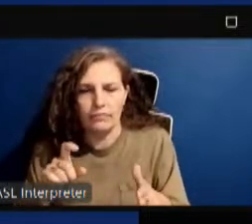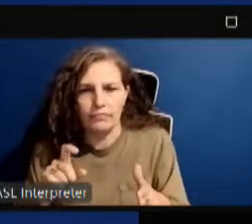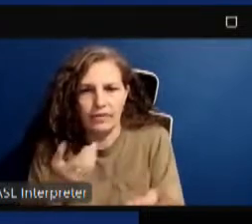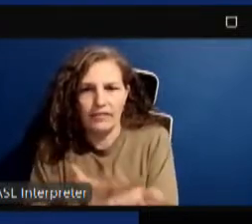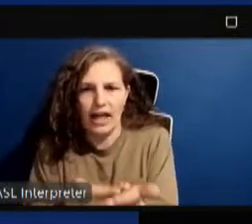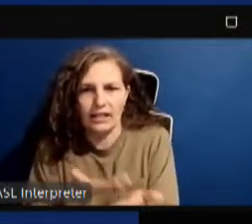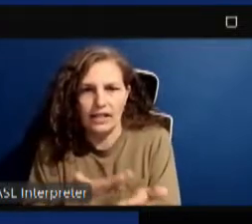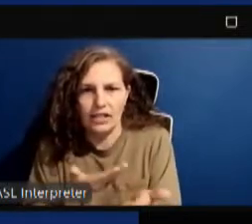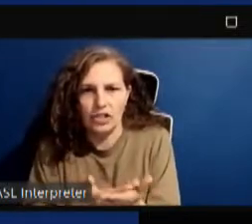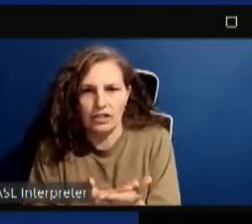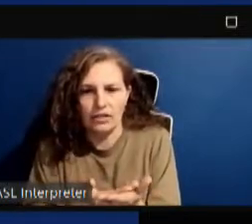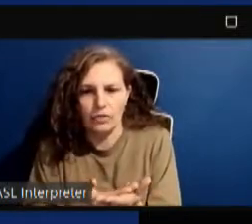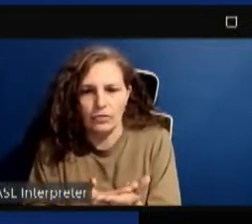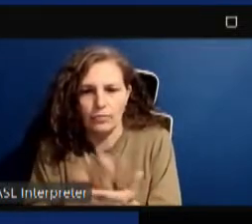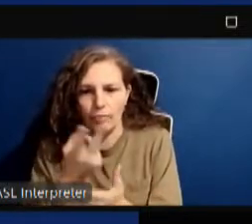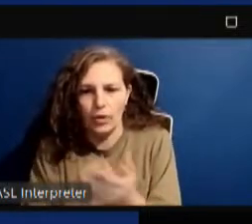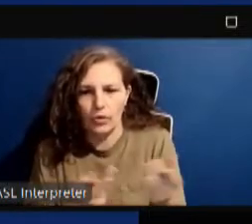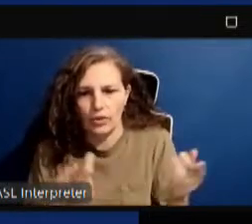question?